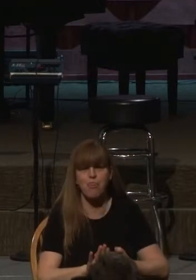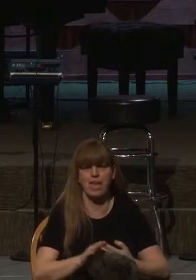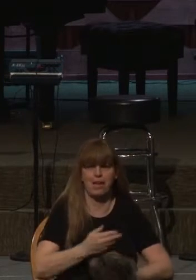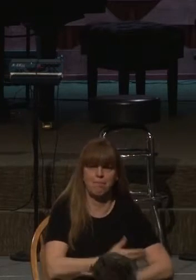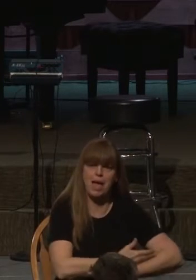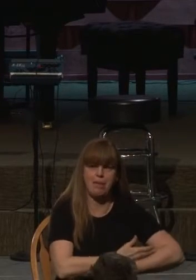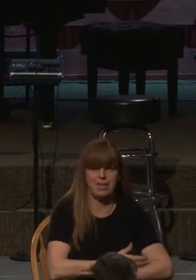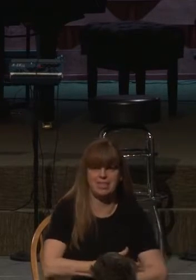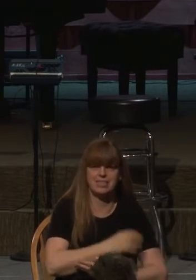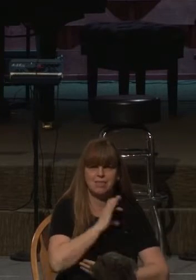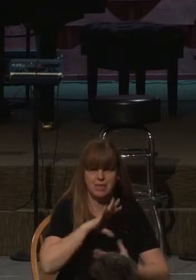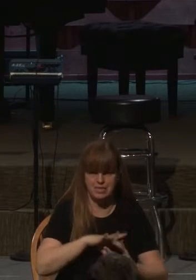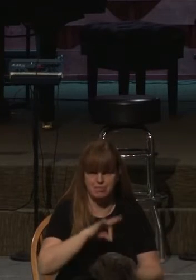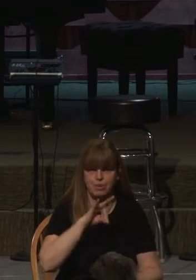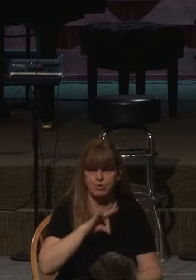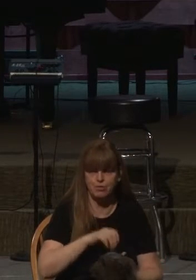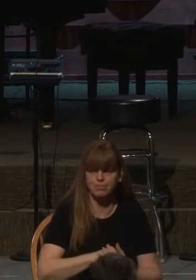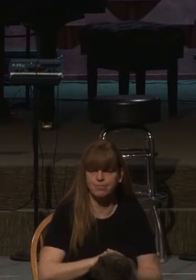Pastors and teachers.